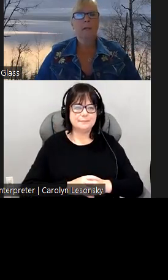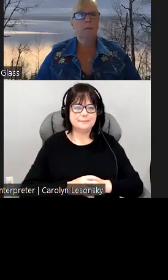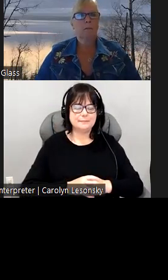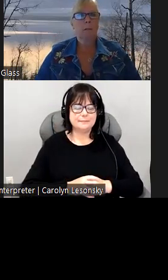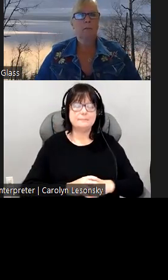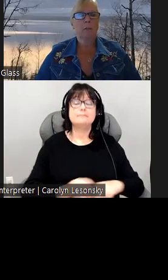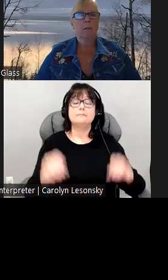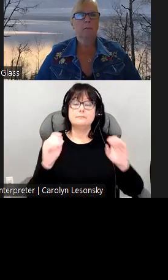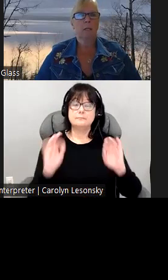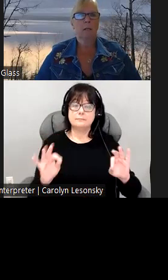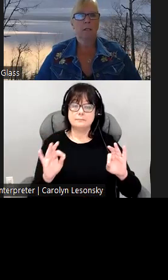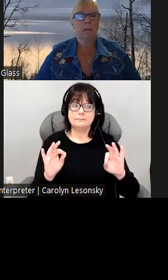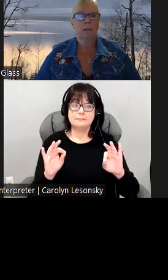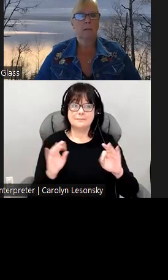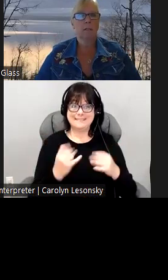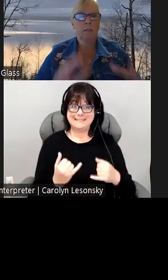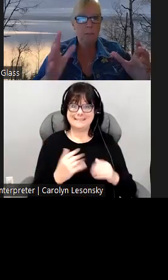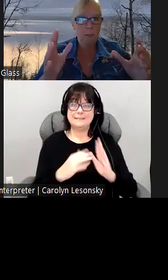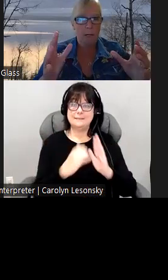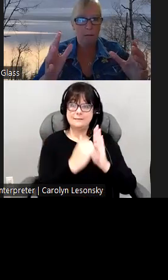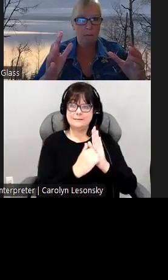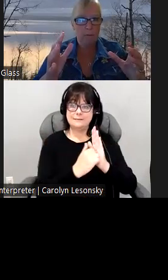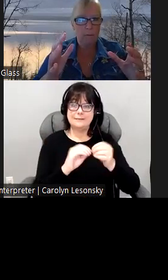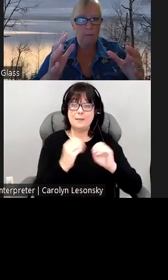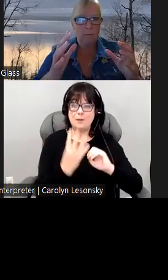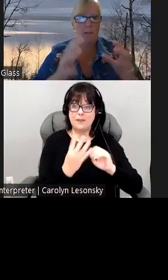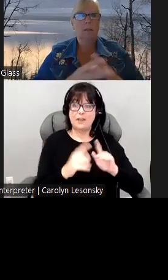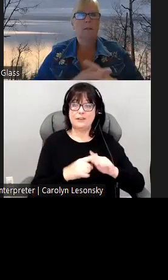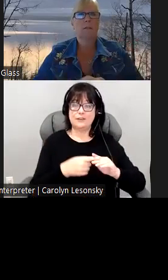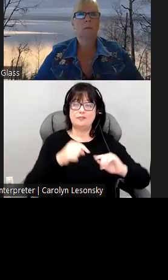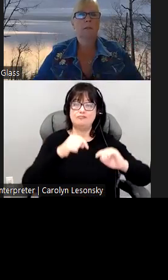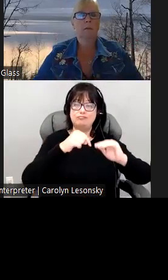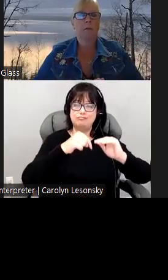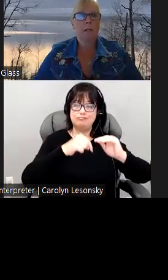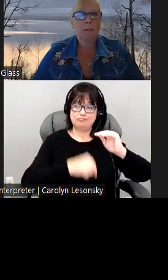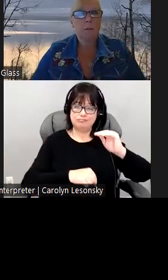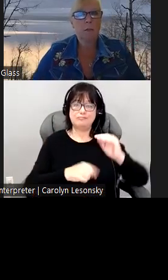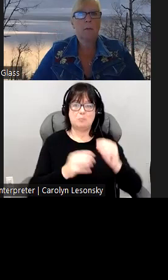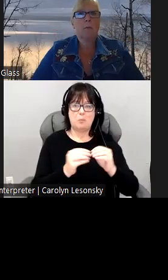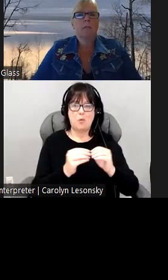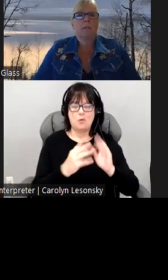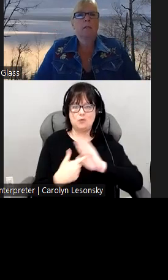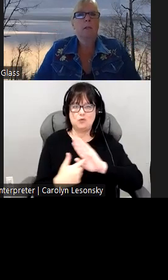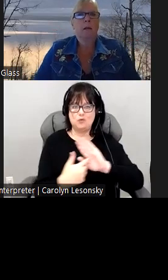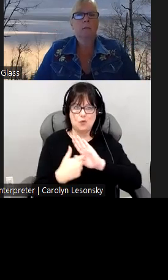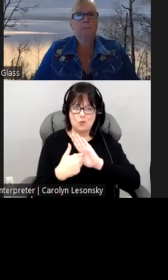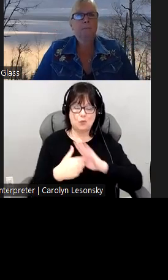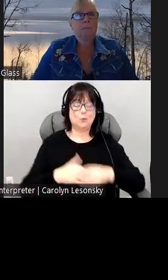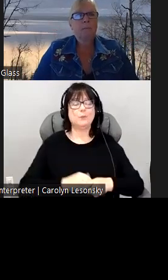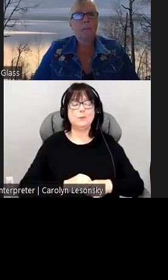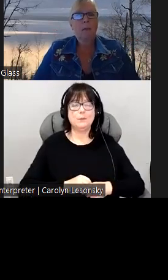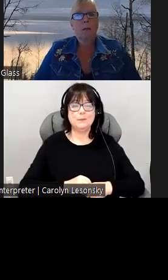All right, number 4 on our agenda. This is our deeper dive. So we'll delve right into report 60B now.